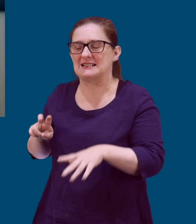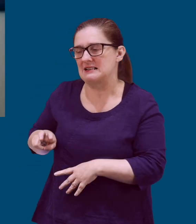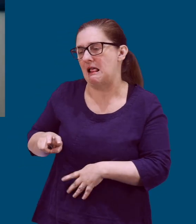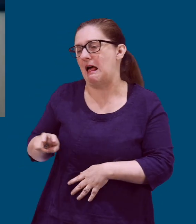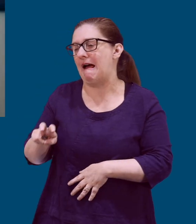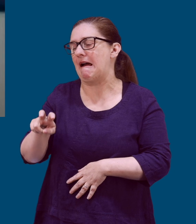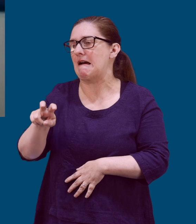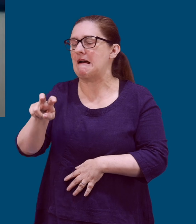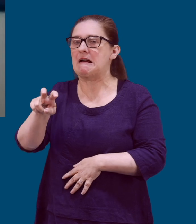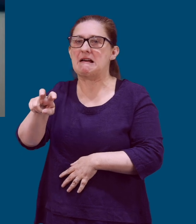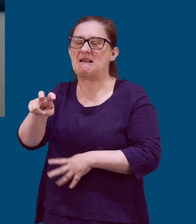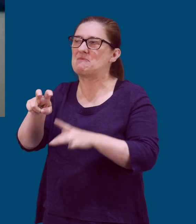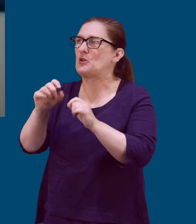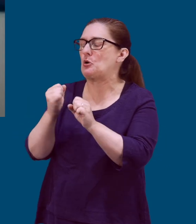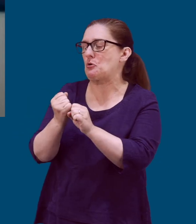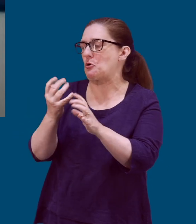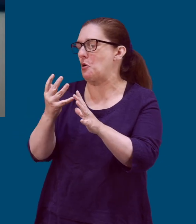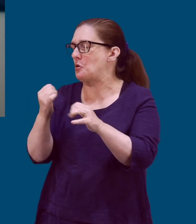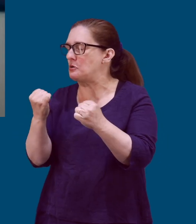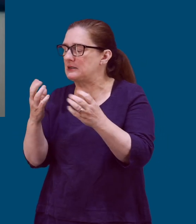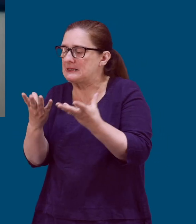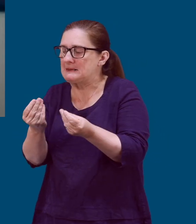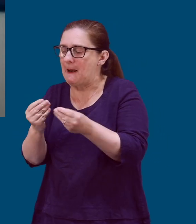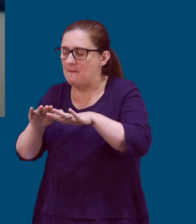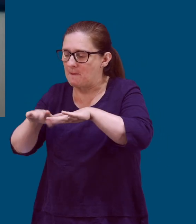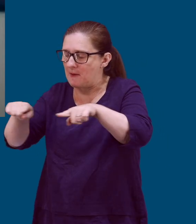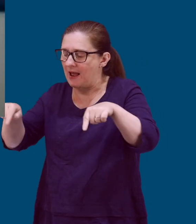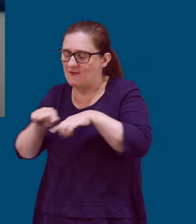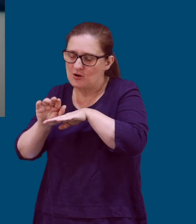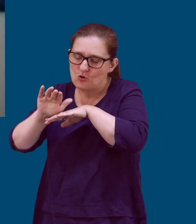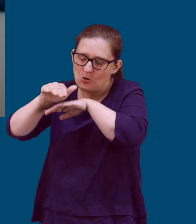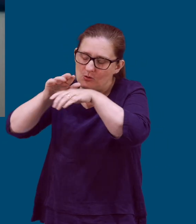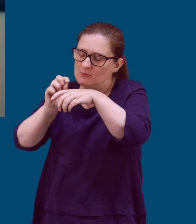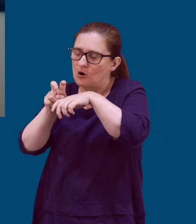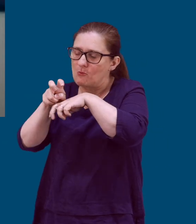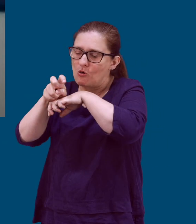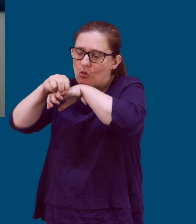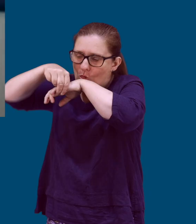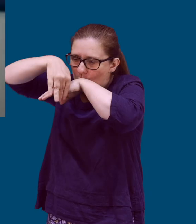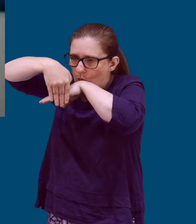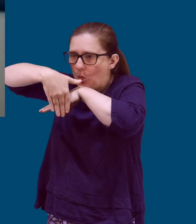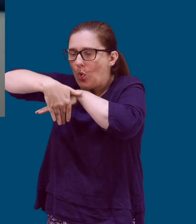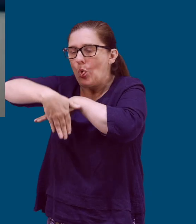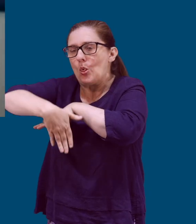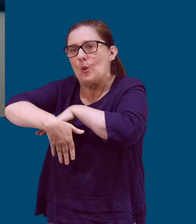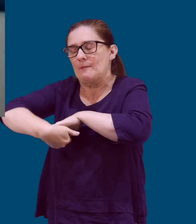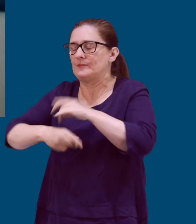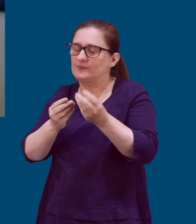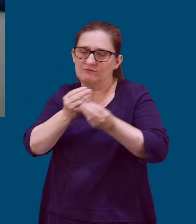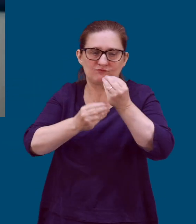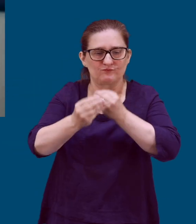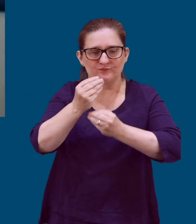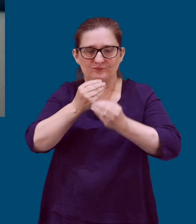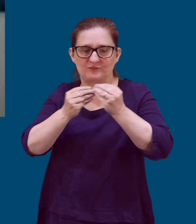sleep beneath the cold, damp paving. May I overcome the farmer, gorge on lettuce,